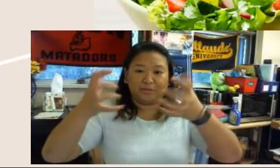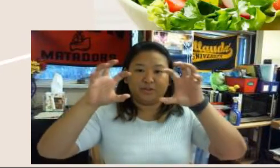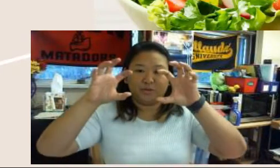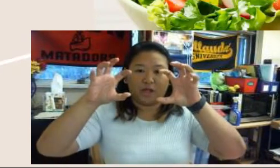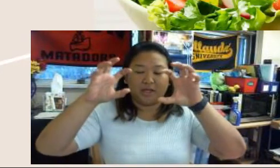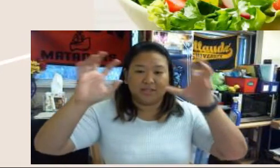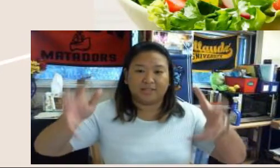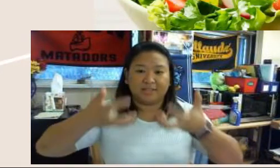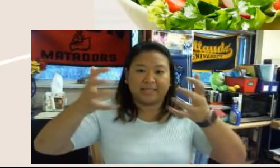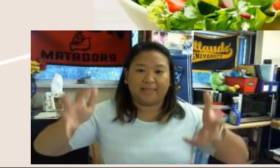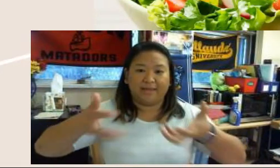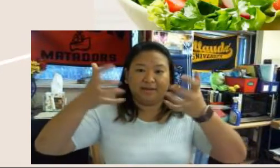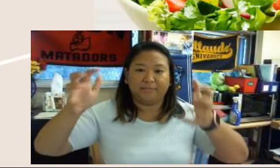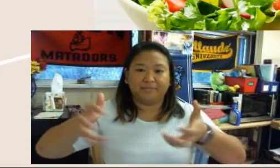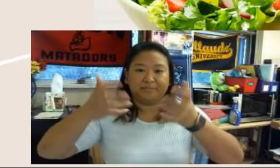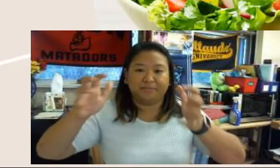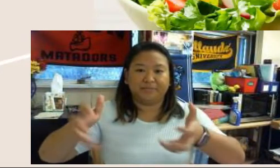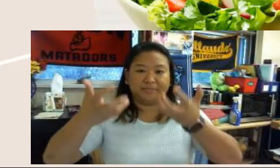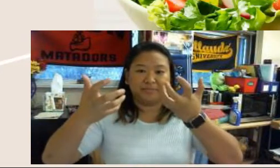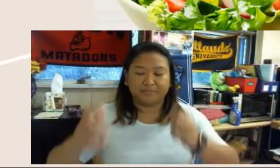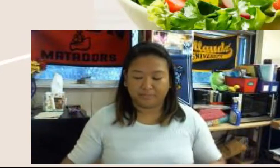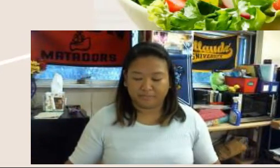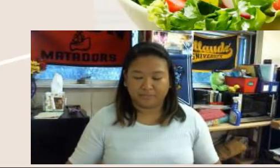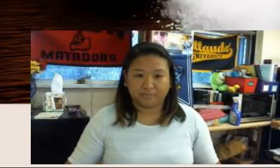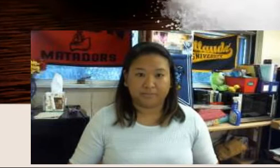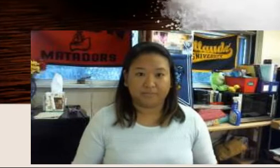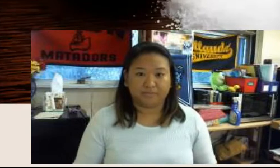Salad with 2 claws, salad.